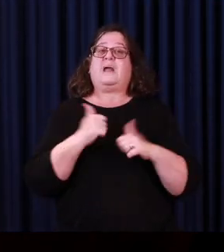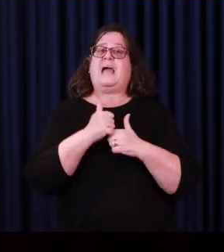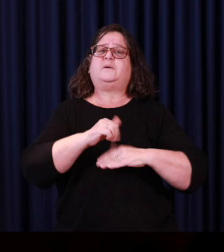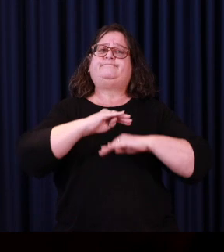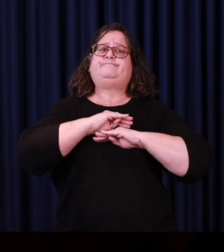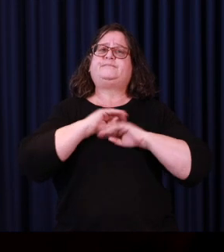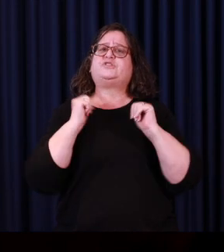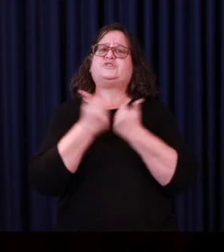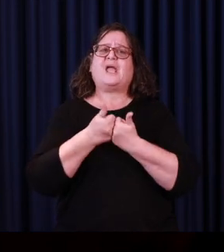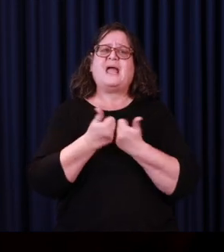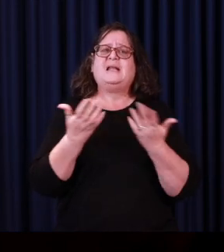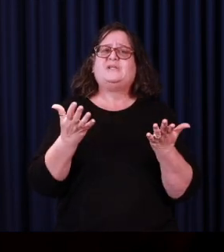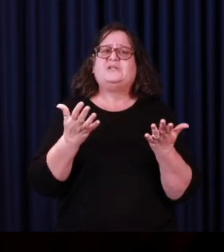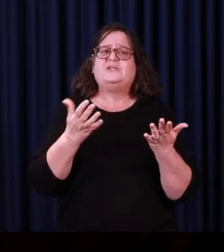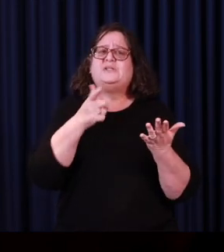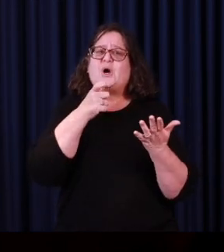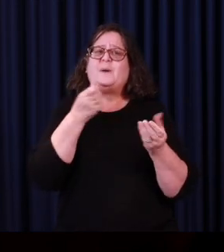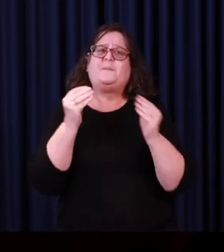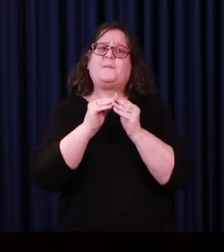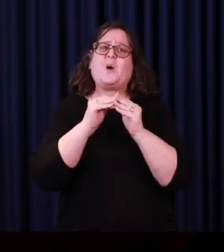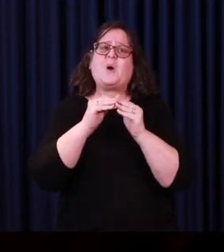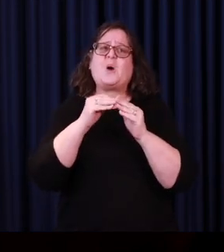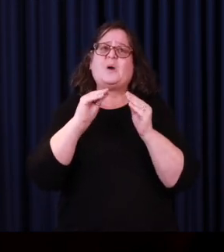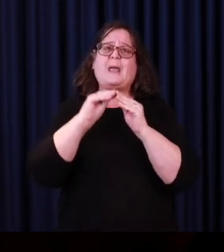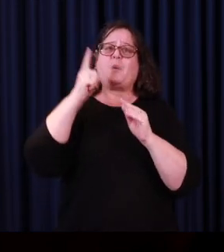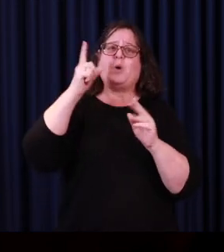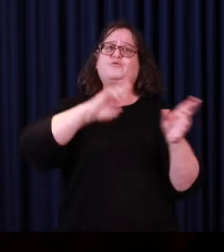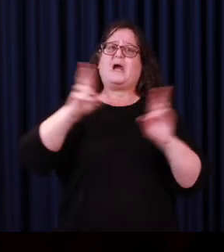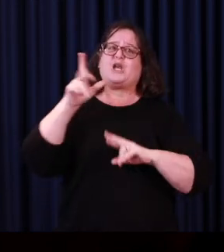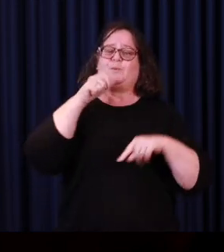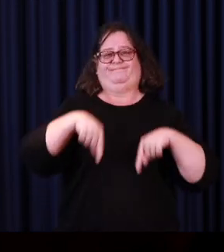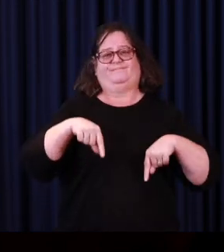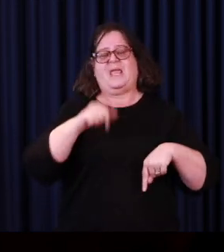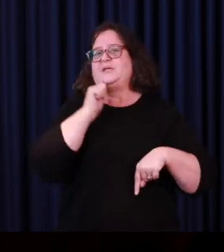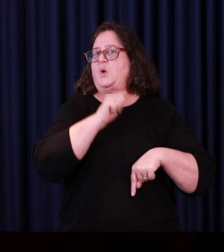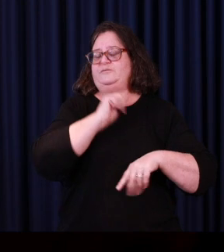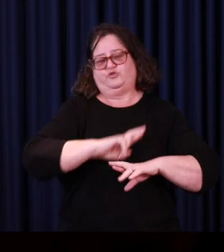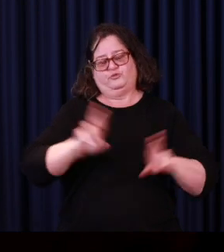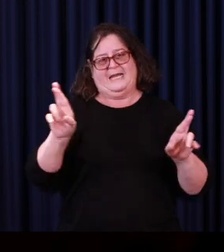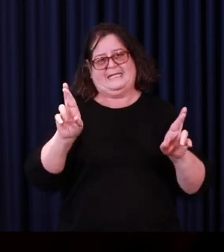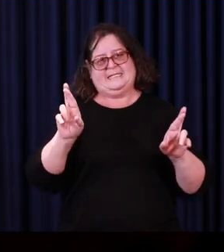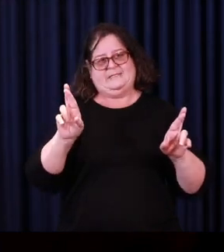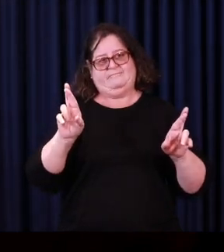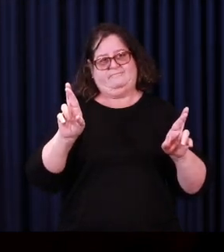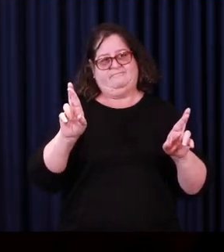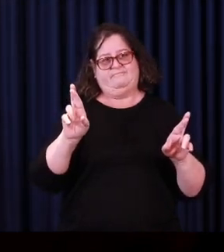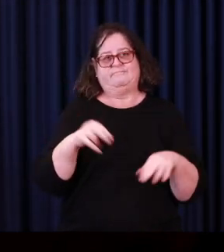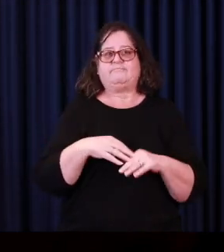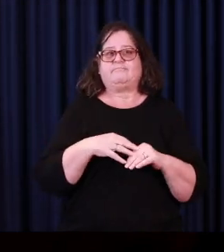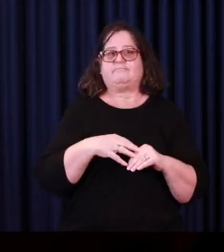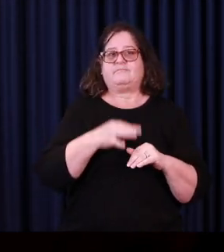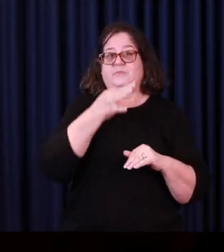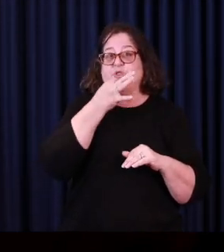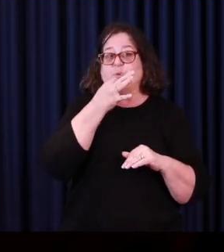better prepared than Arizona. In this new session, the legislature and I have some big pieces of business